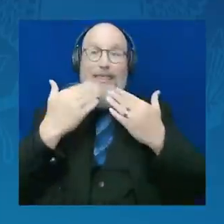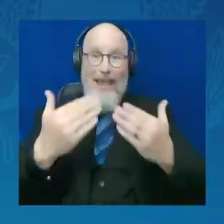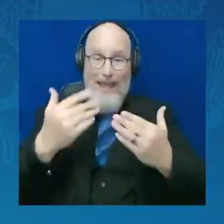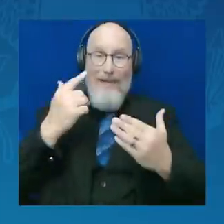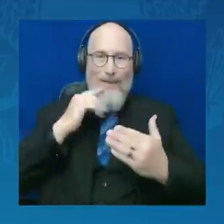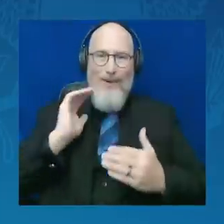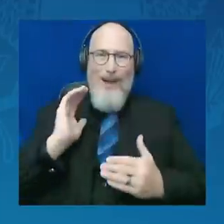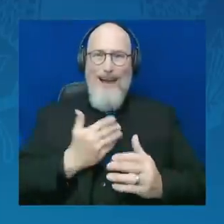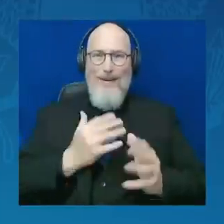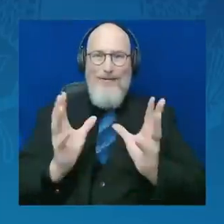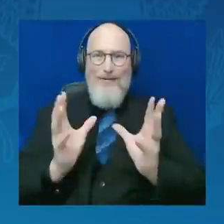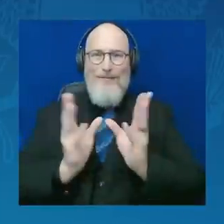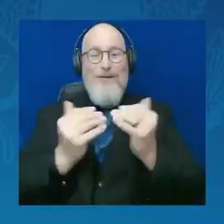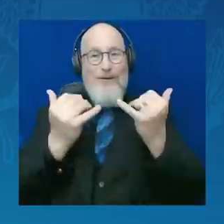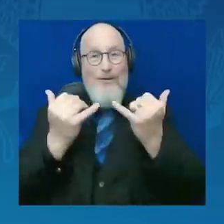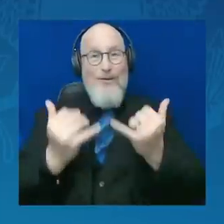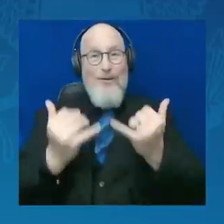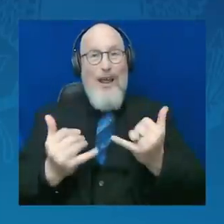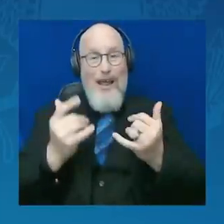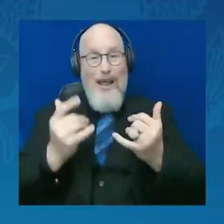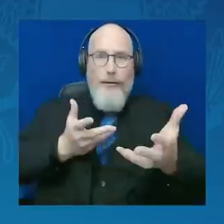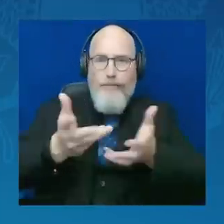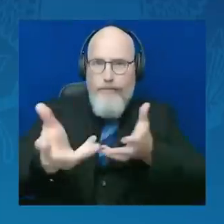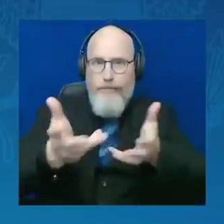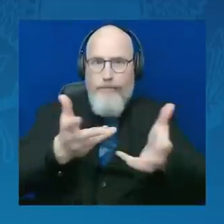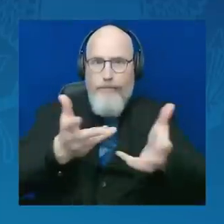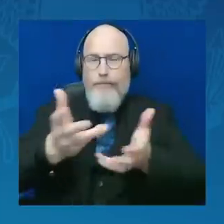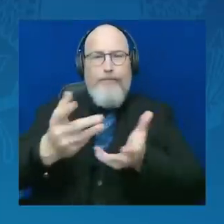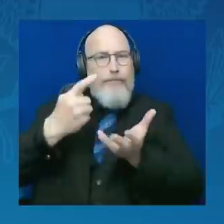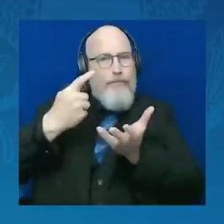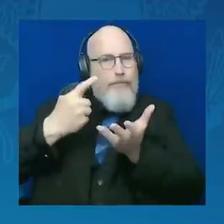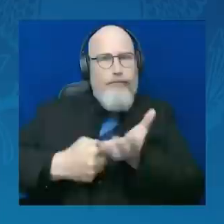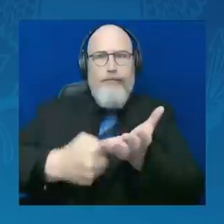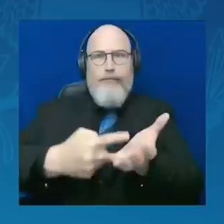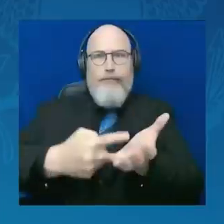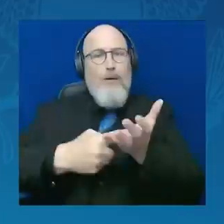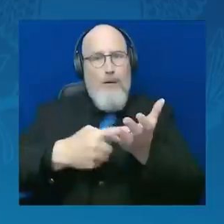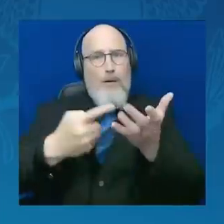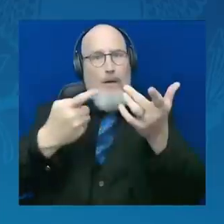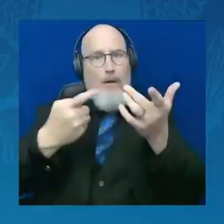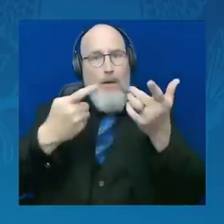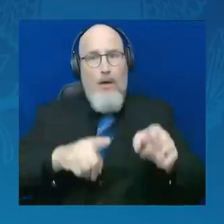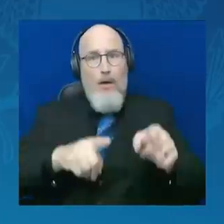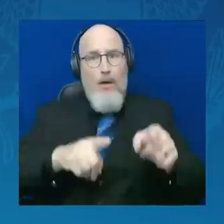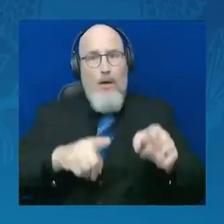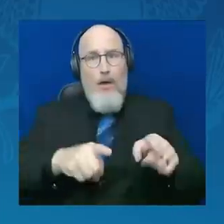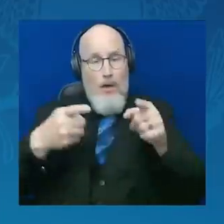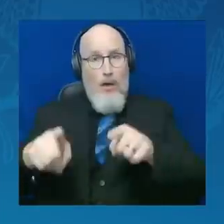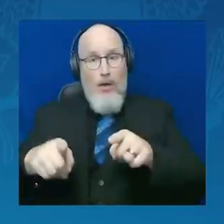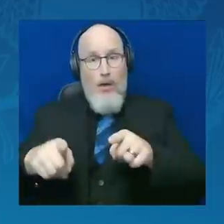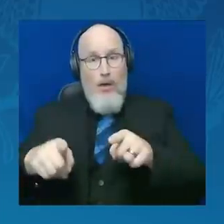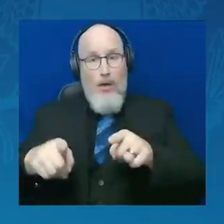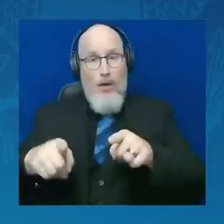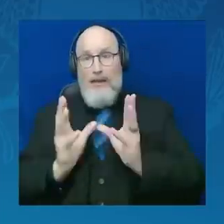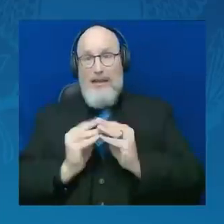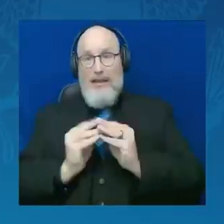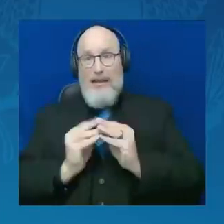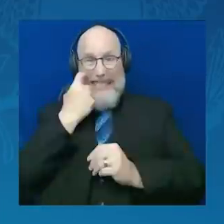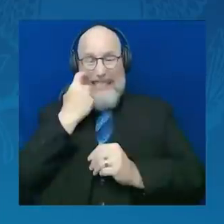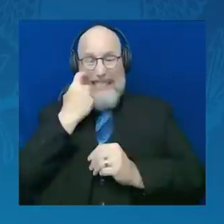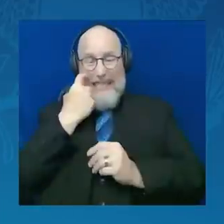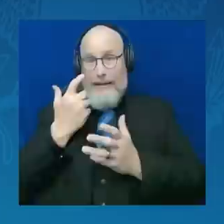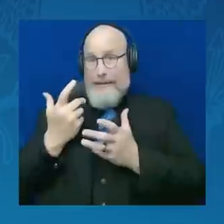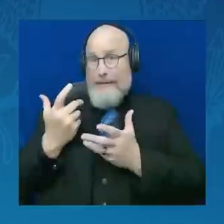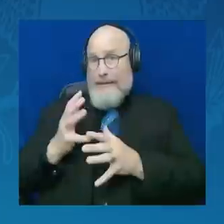the conversations that we have had. We had a meeting just a couple of minutes ago. We had a